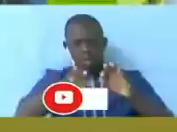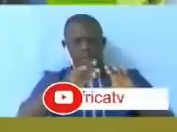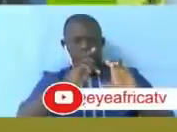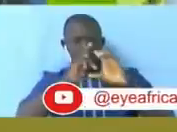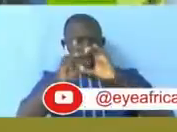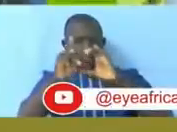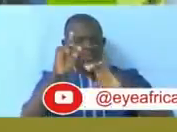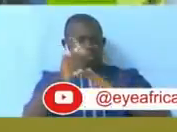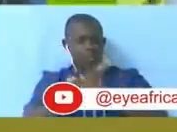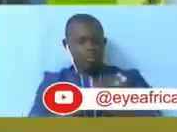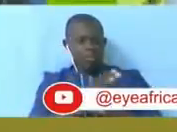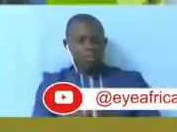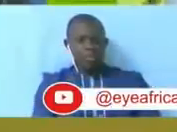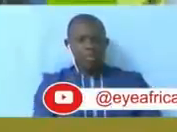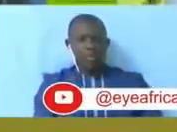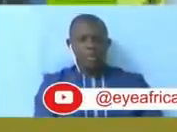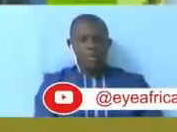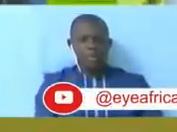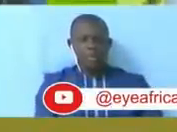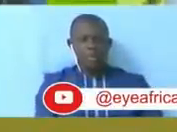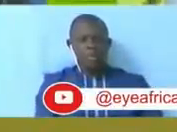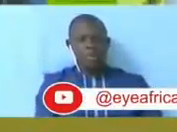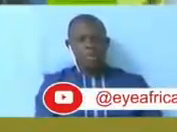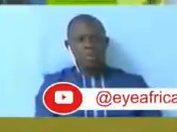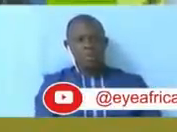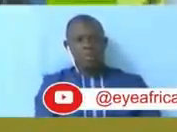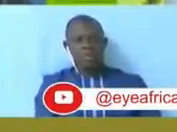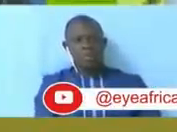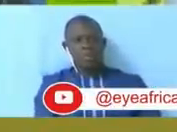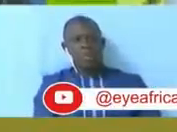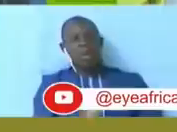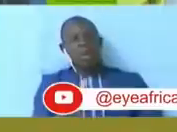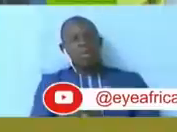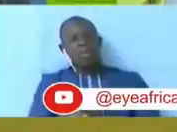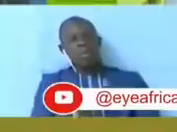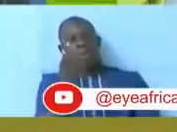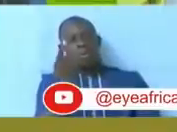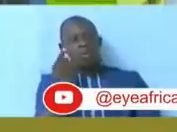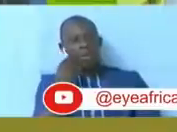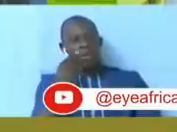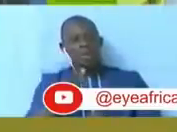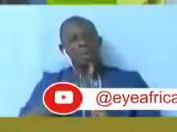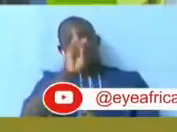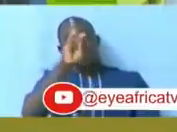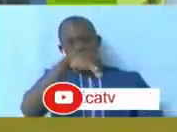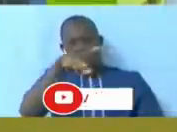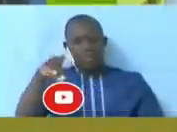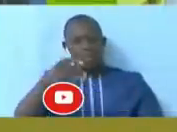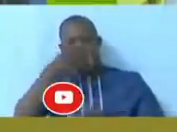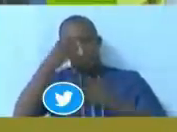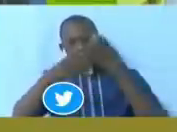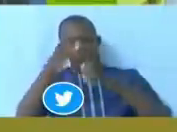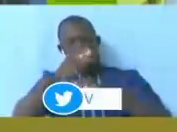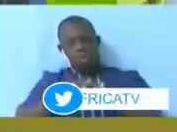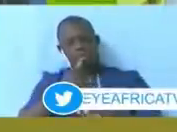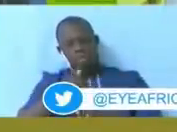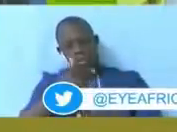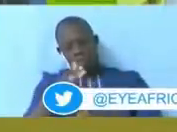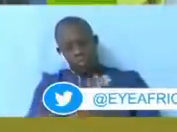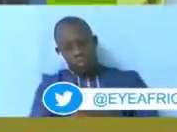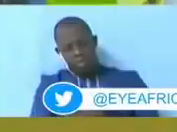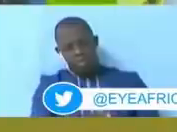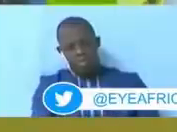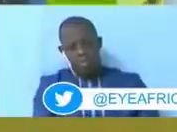Kanifing kiti idlaro. On one occasion, he complained to me, the DPP complained to me. Lunana sota ndanyi DPP nyi narana wasi